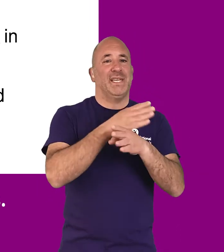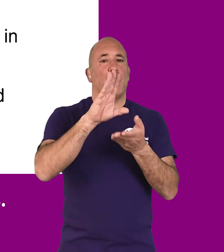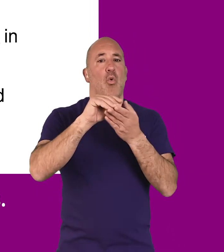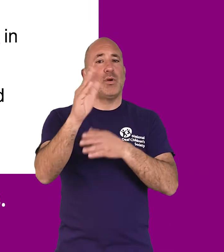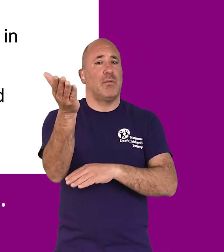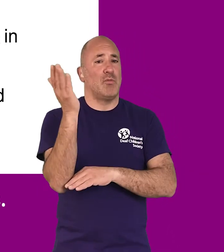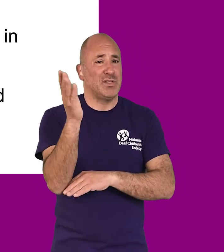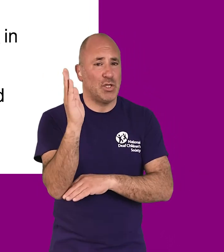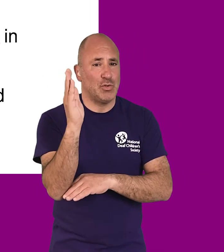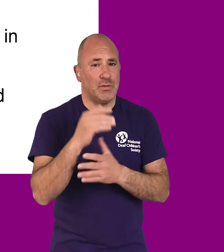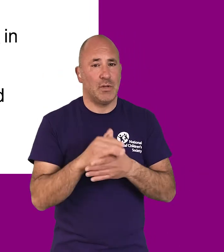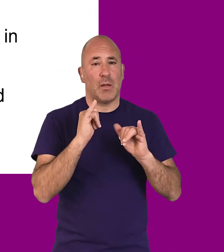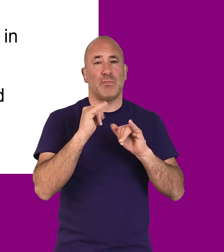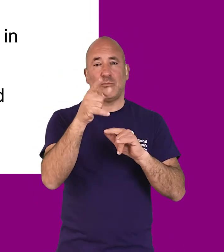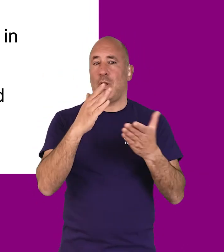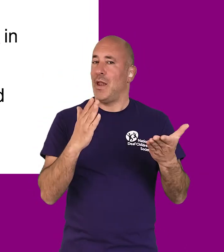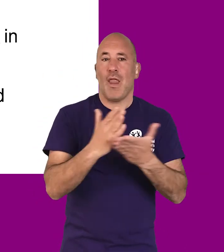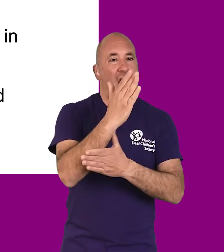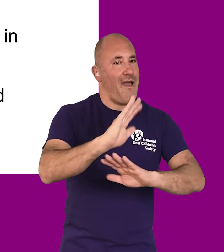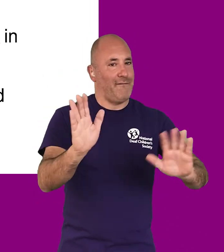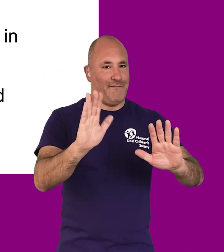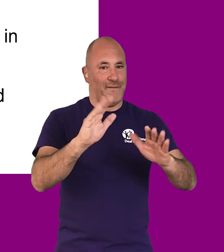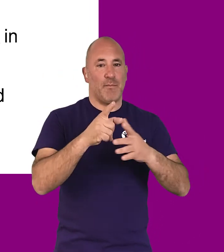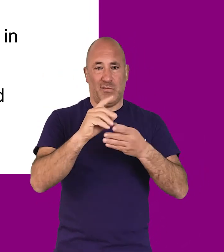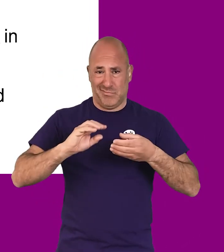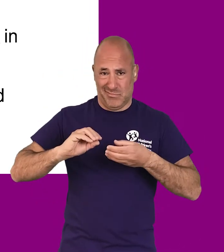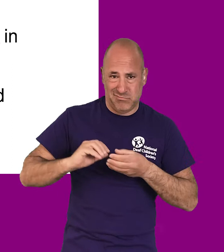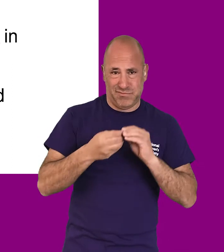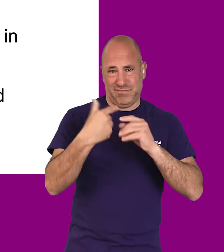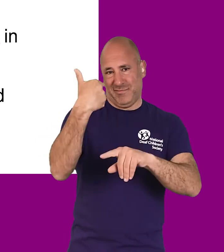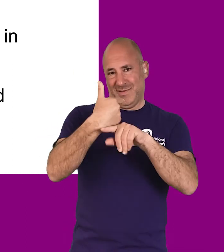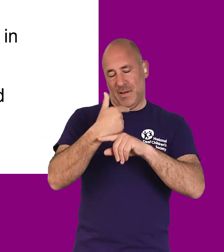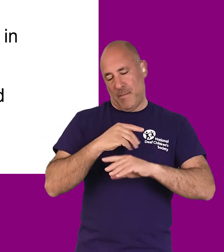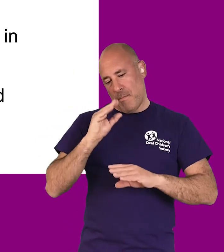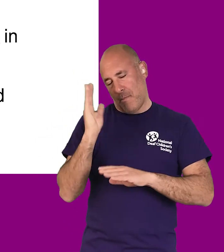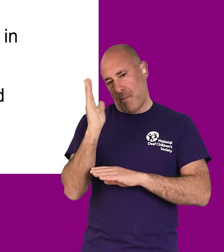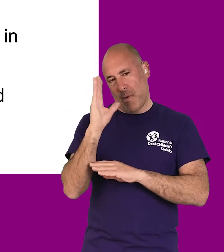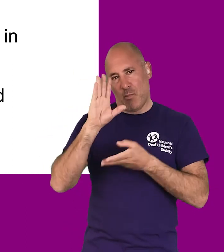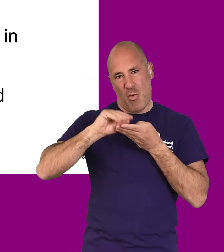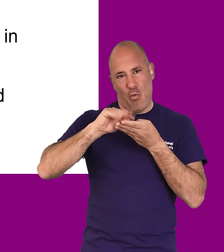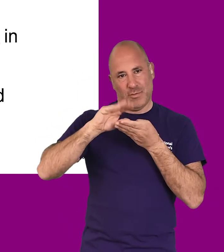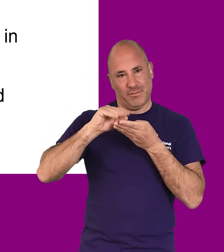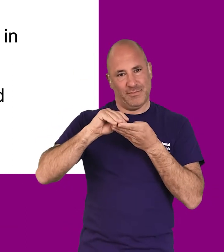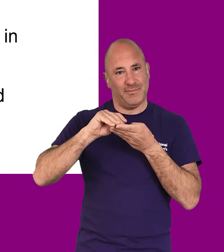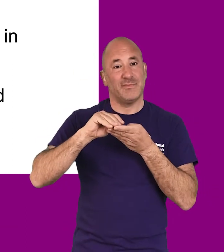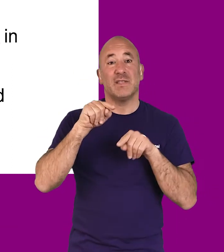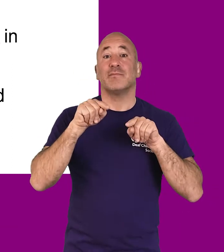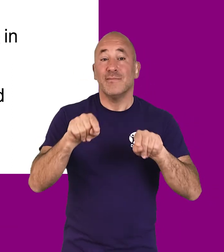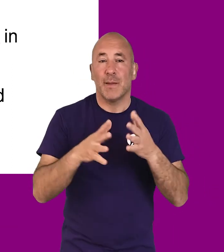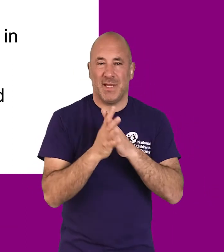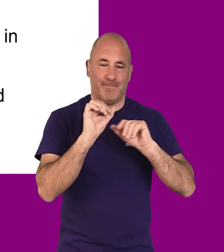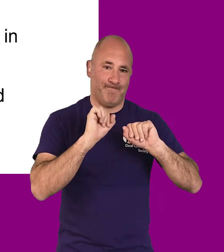pre-recorded presentations, so sometimes you are not delivering a live presentation, but creating a